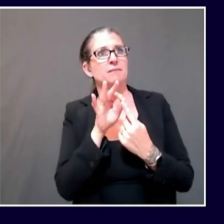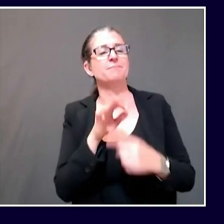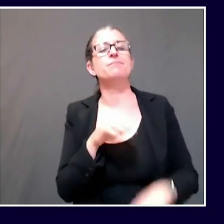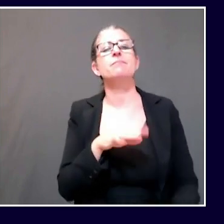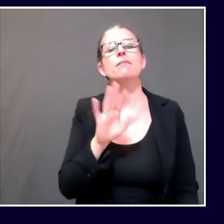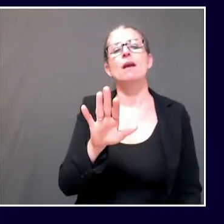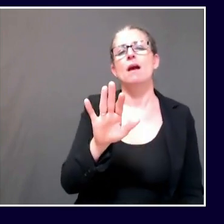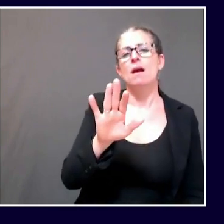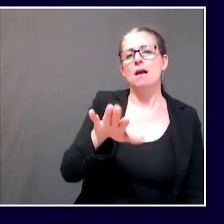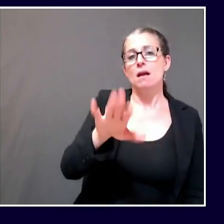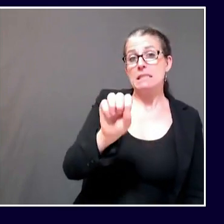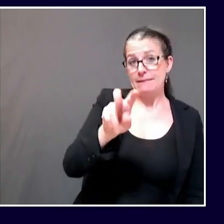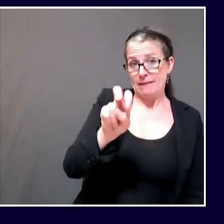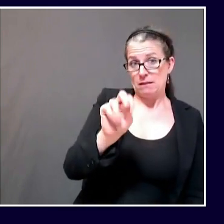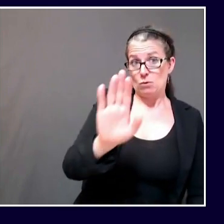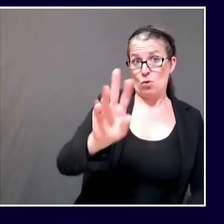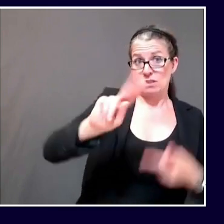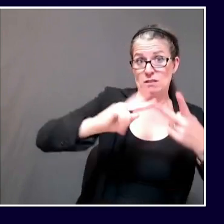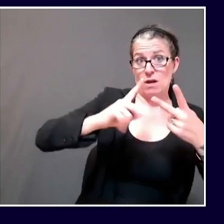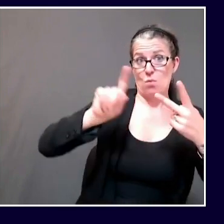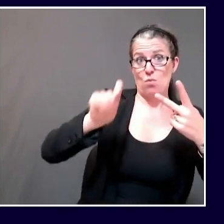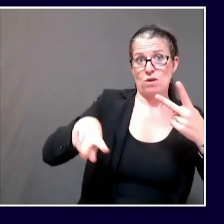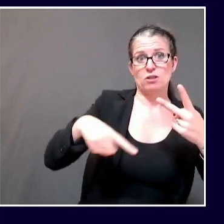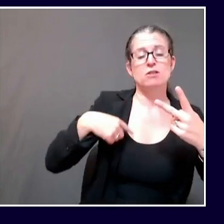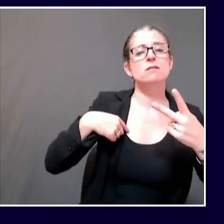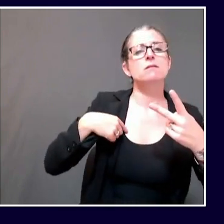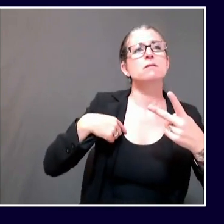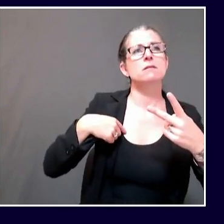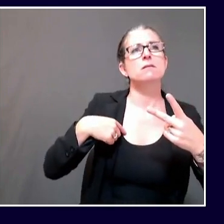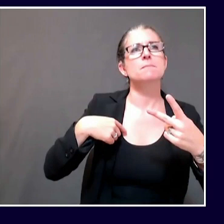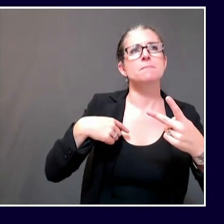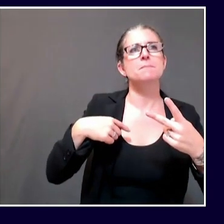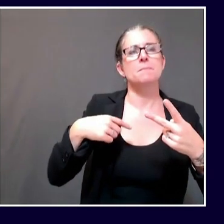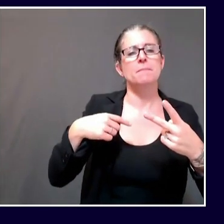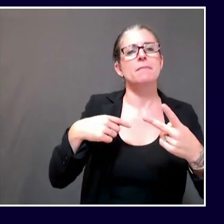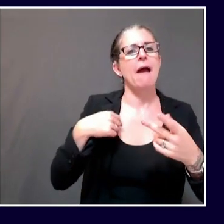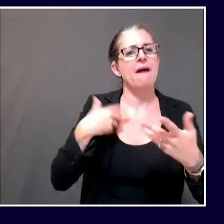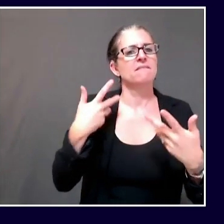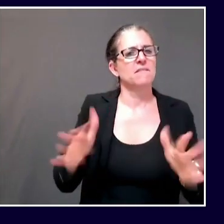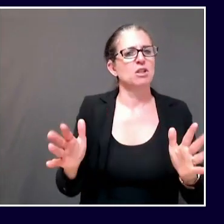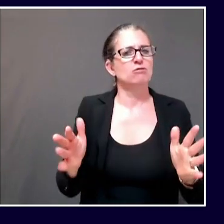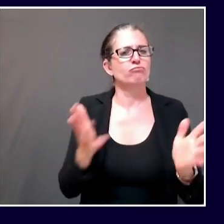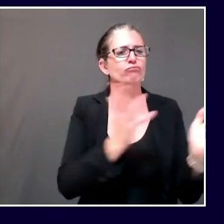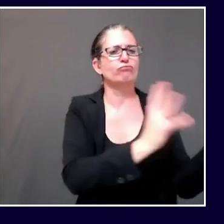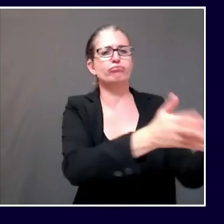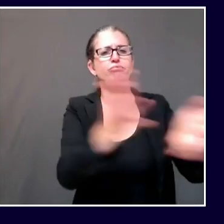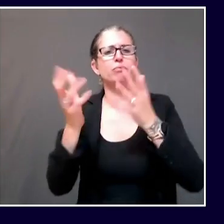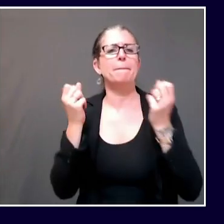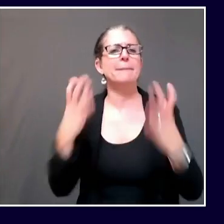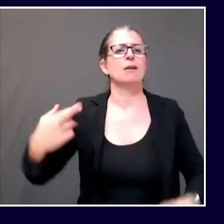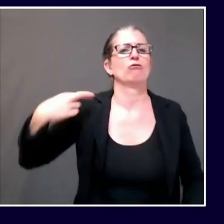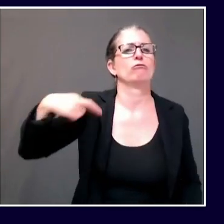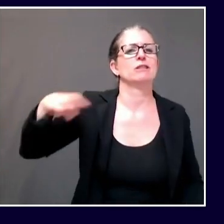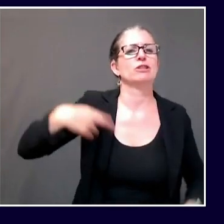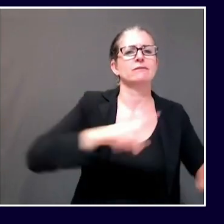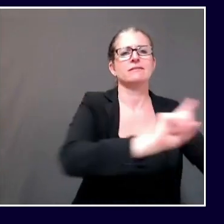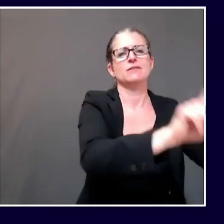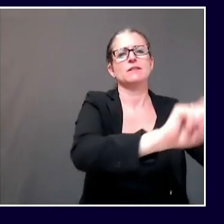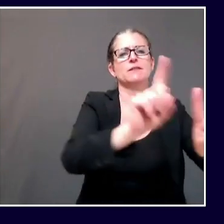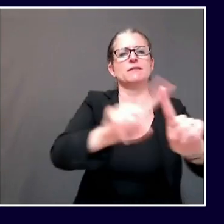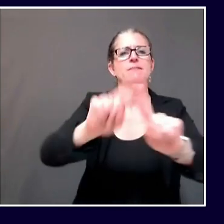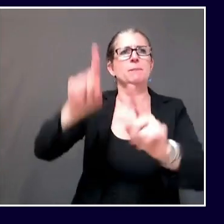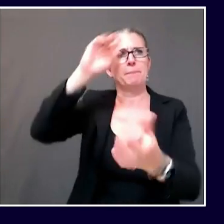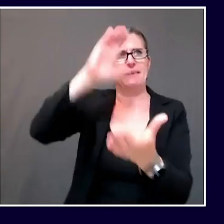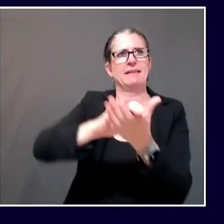With respect to our work with faith communities, we work with faith communities in the way that we work with communities of any